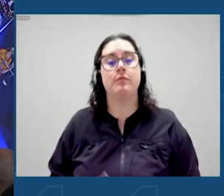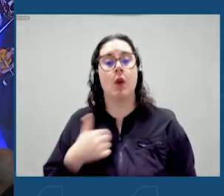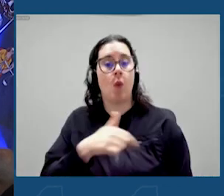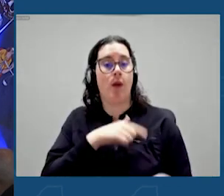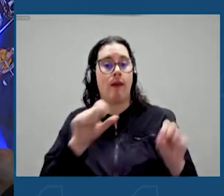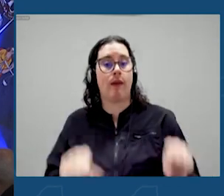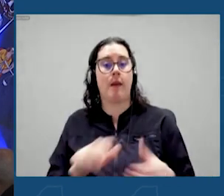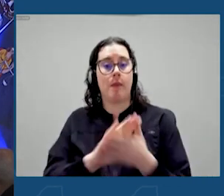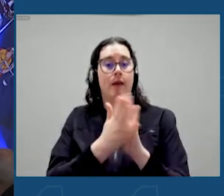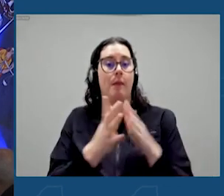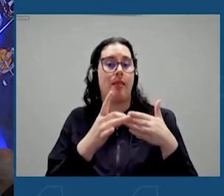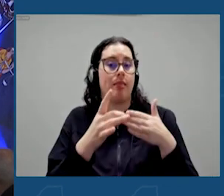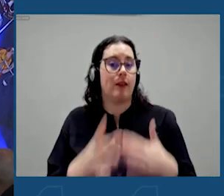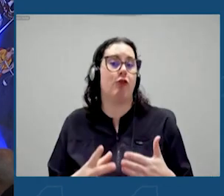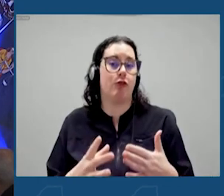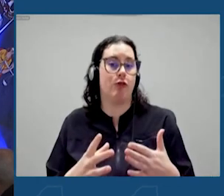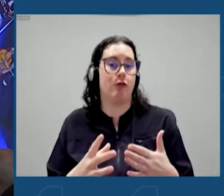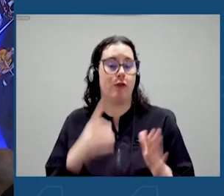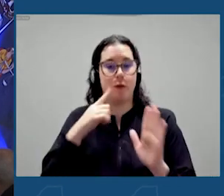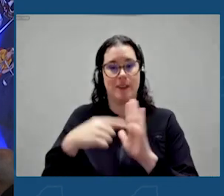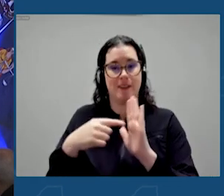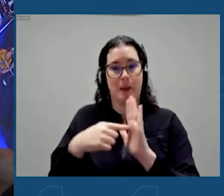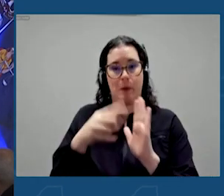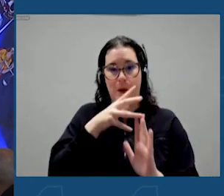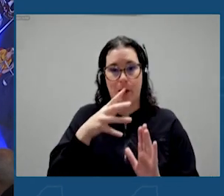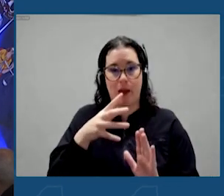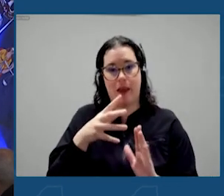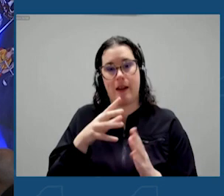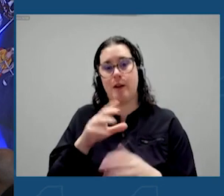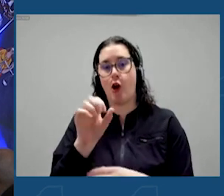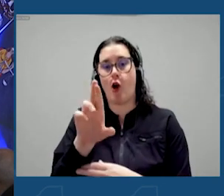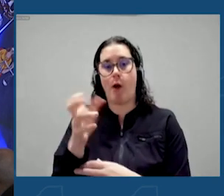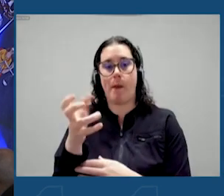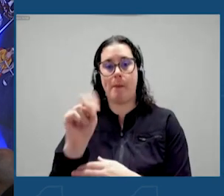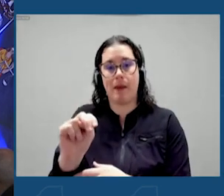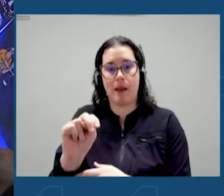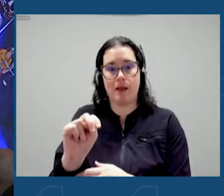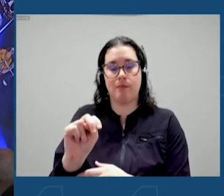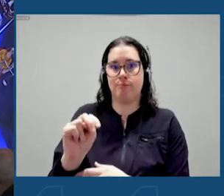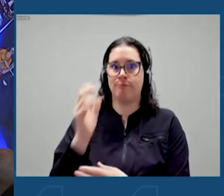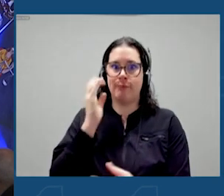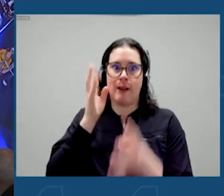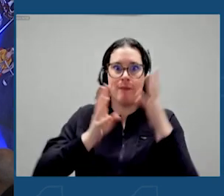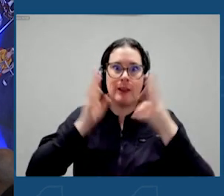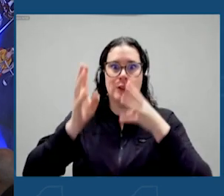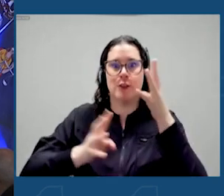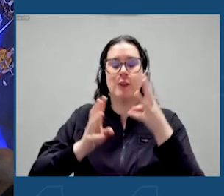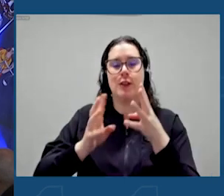for example, in urban innovation. The world looks to New York.